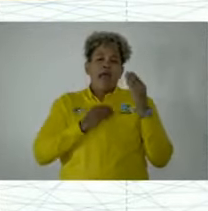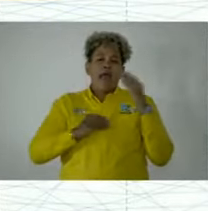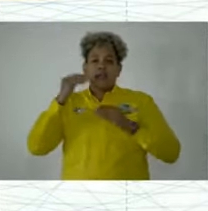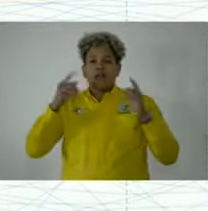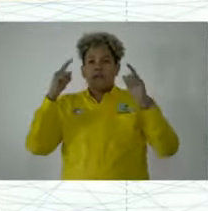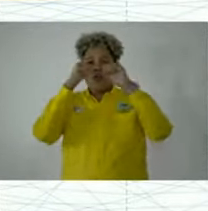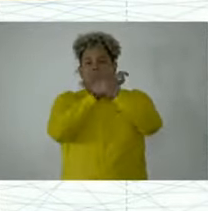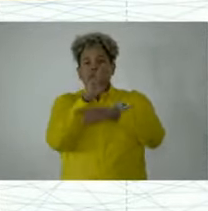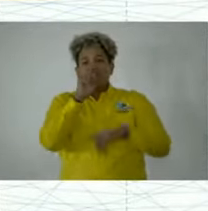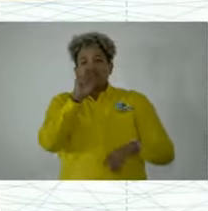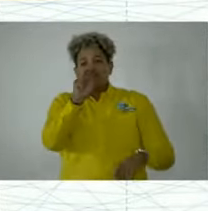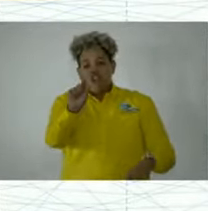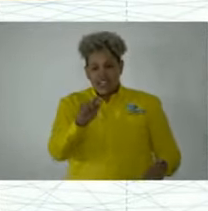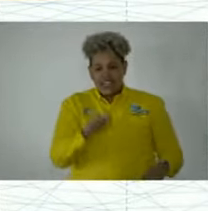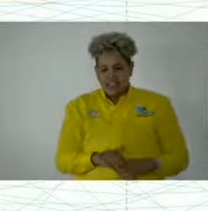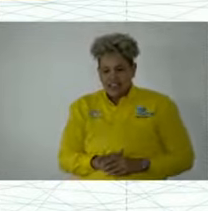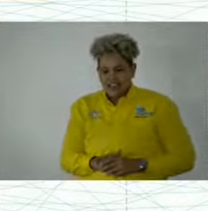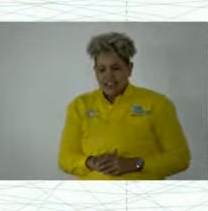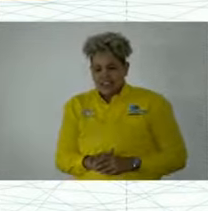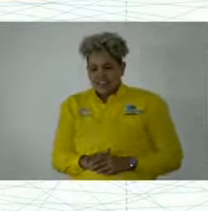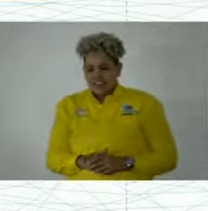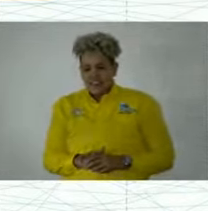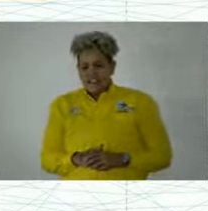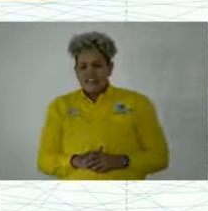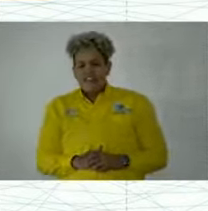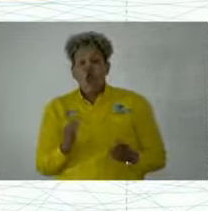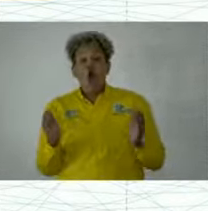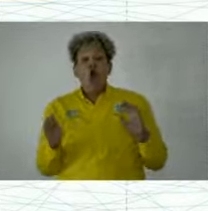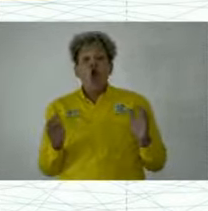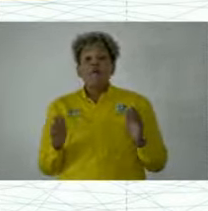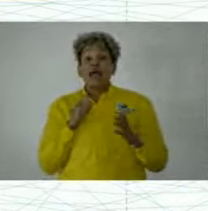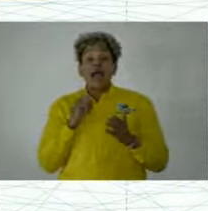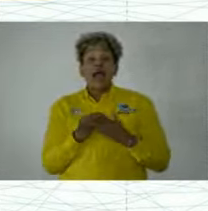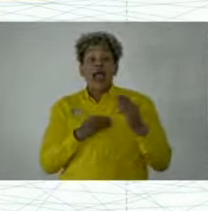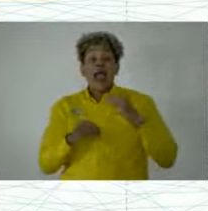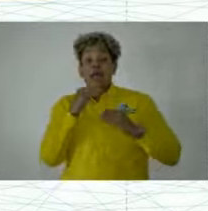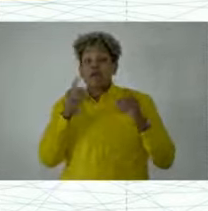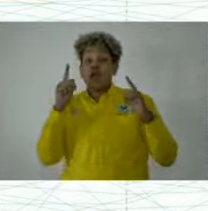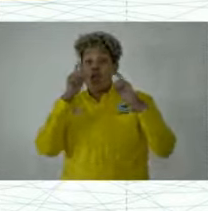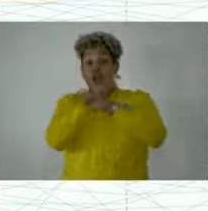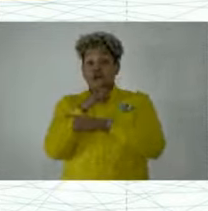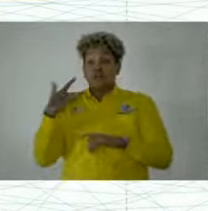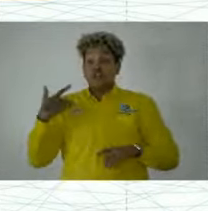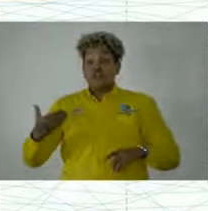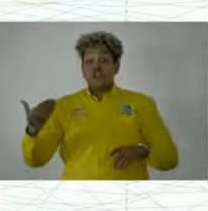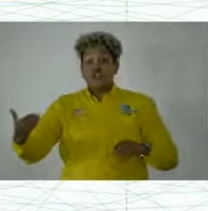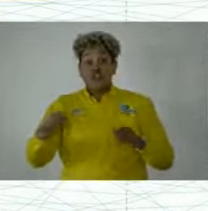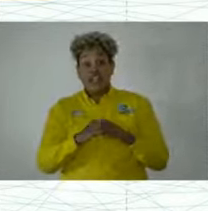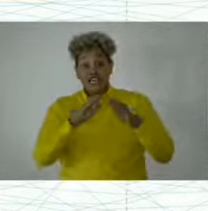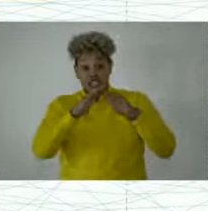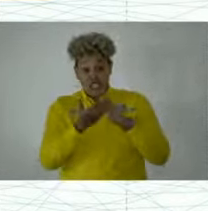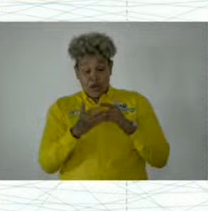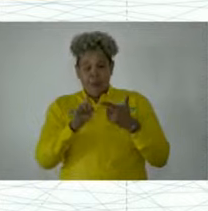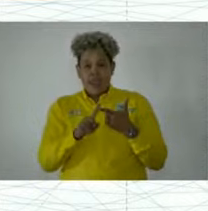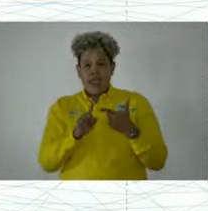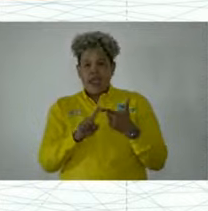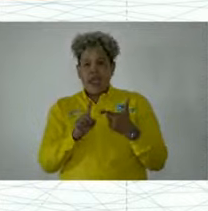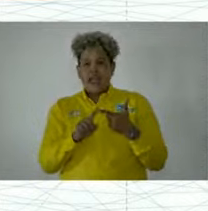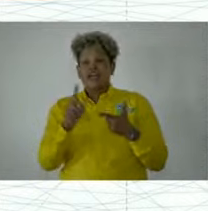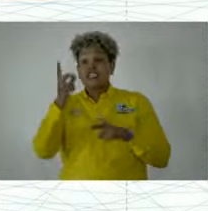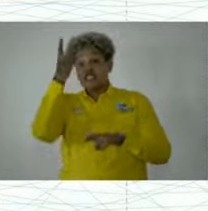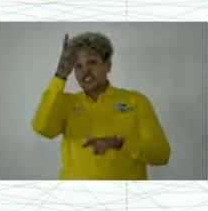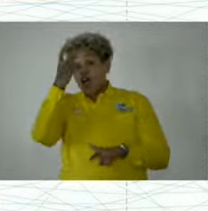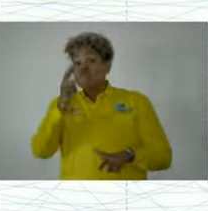Complexity Ranking. And it compares economic complexity trends in Jamaica, in the